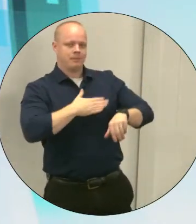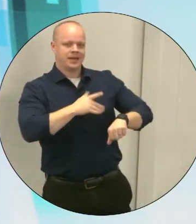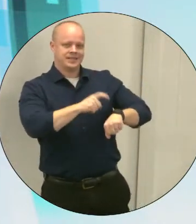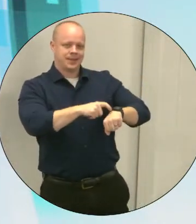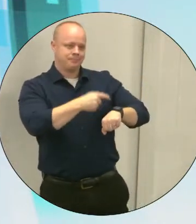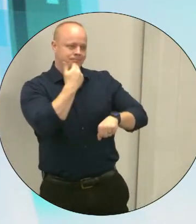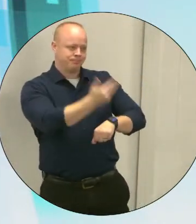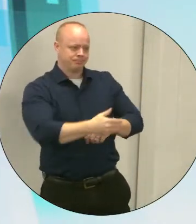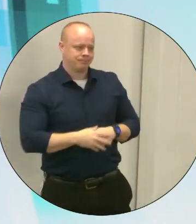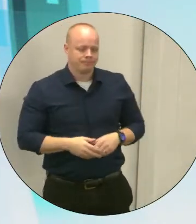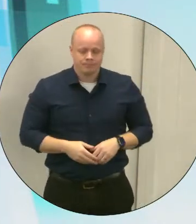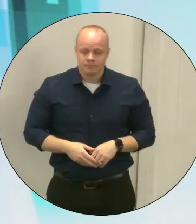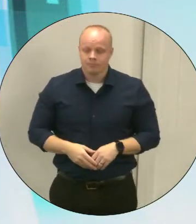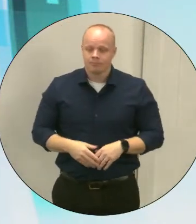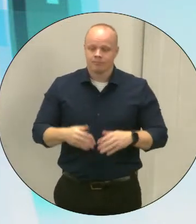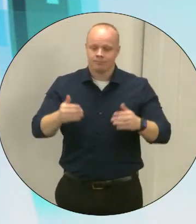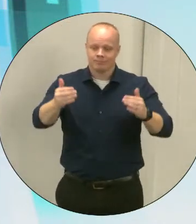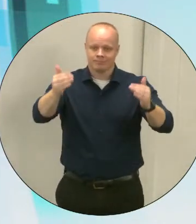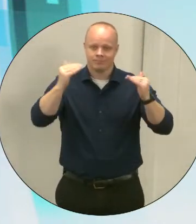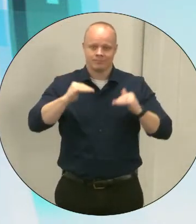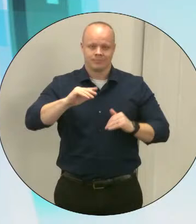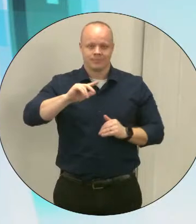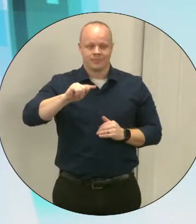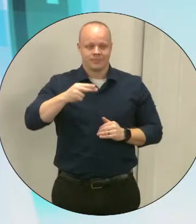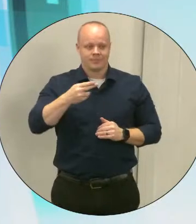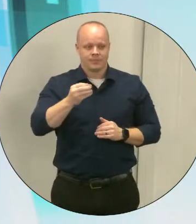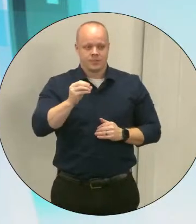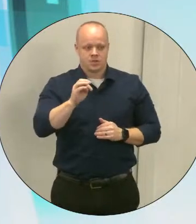Thank you. Ms. Terrelyn Thompson, you're up next.